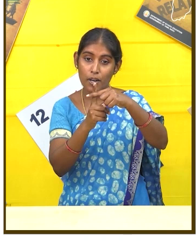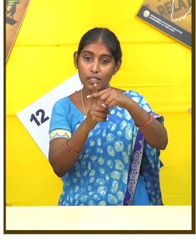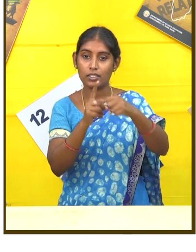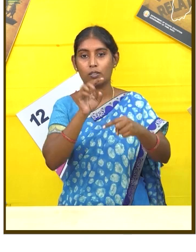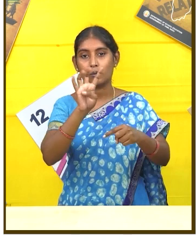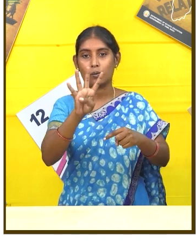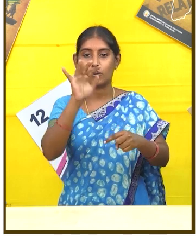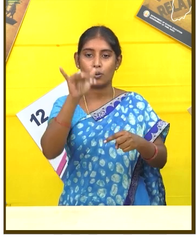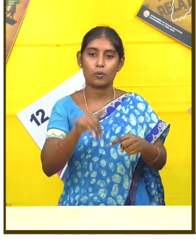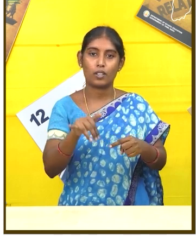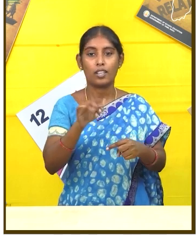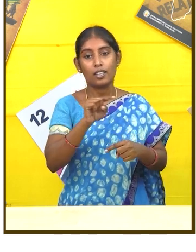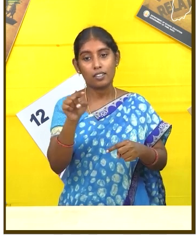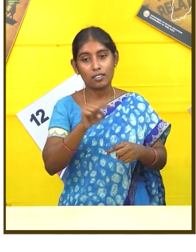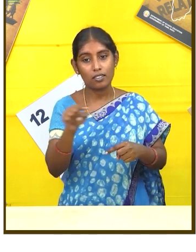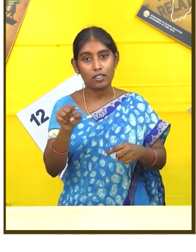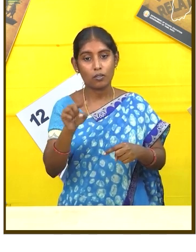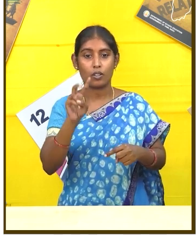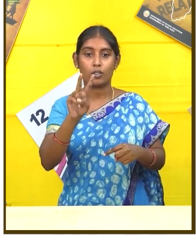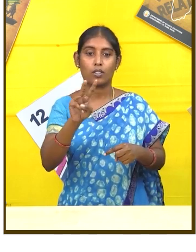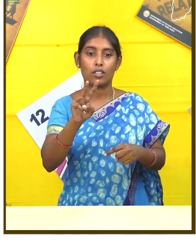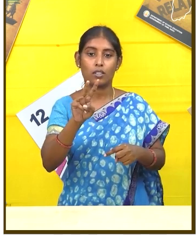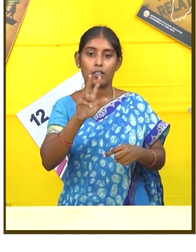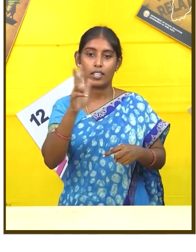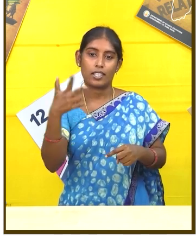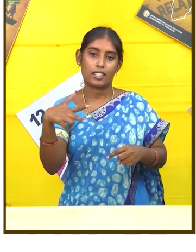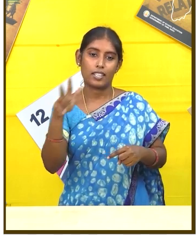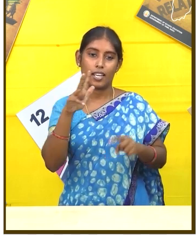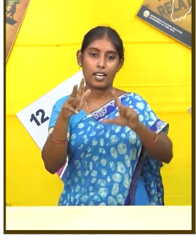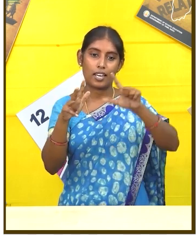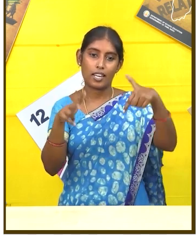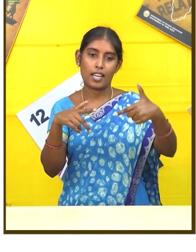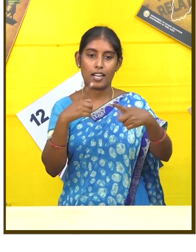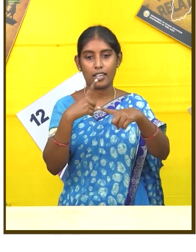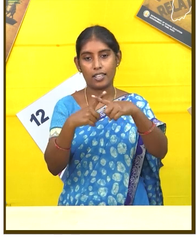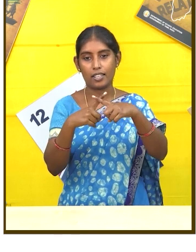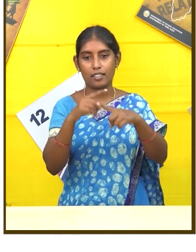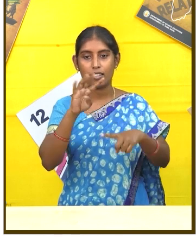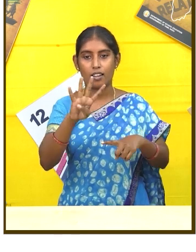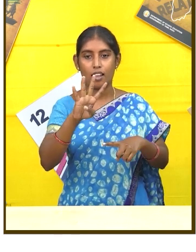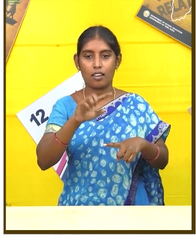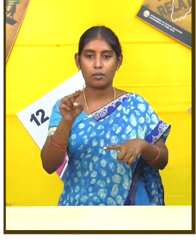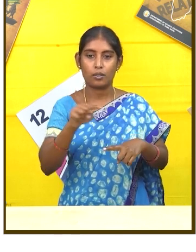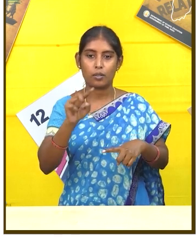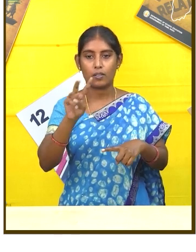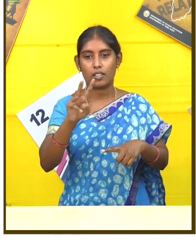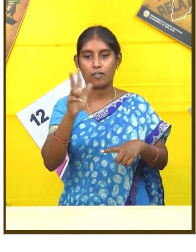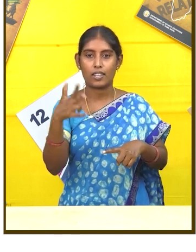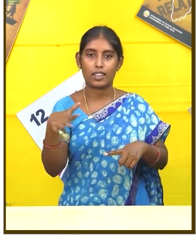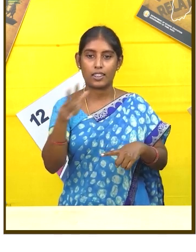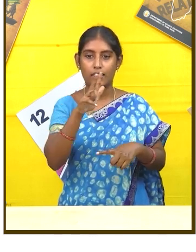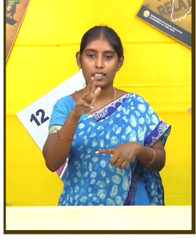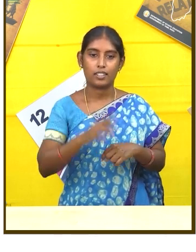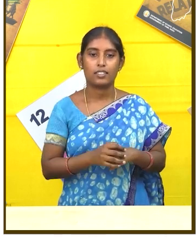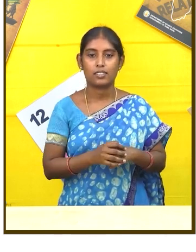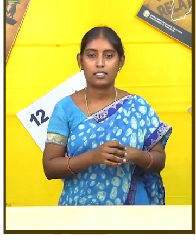Then only 1y. 4 into y is 4y. After the equal sign, what is the number you are seeing? 7. Multiply